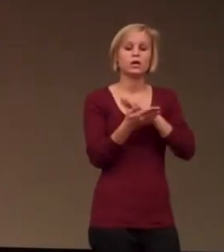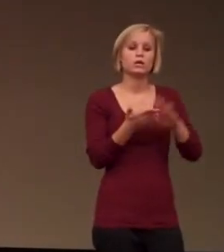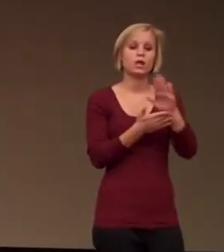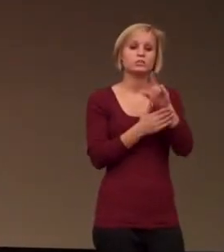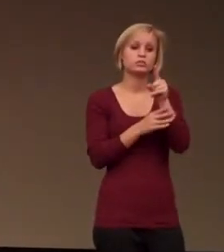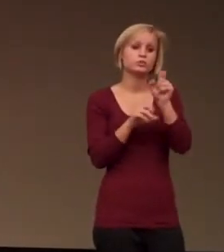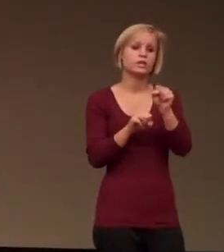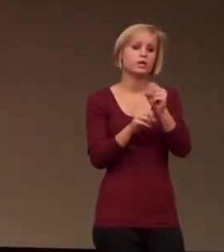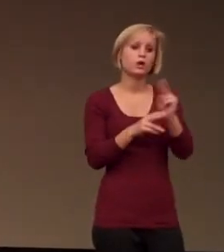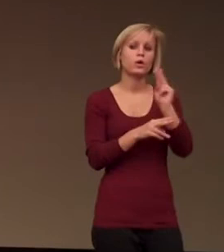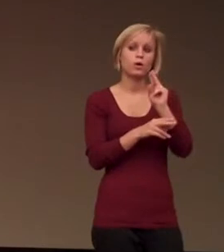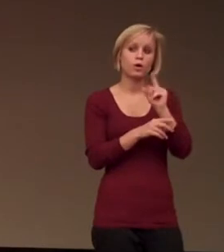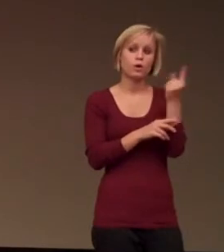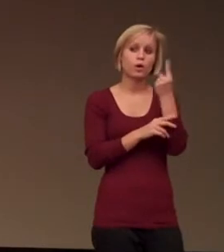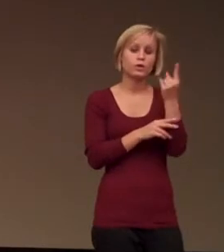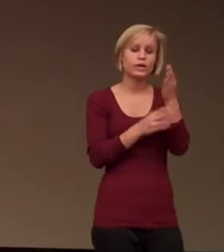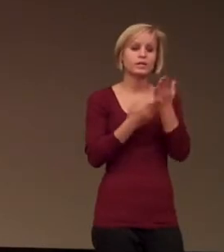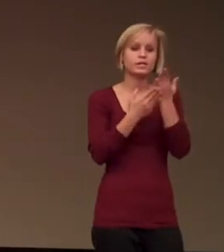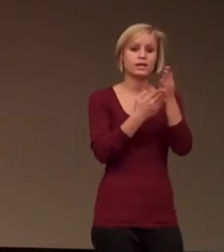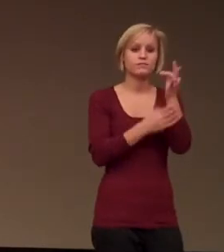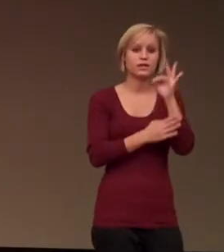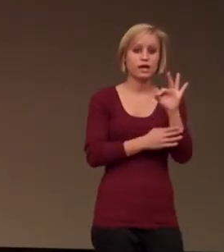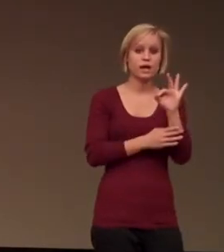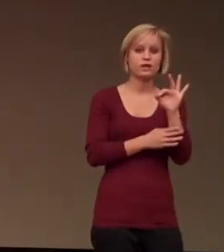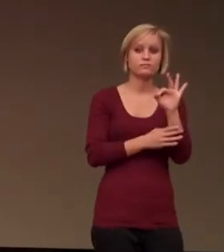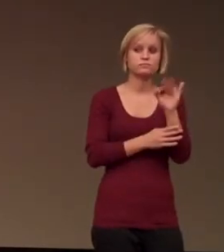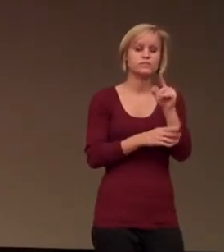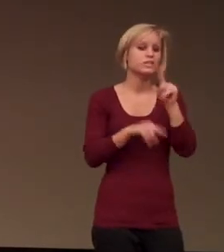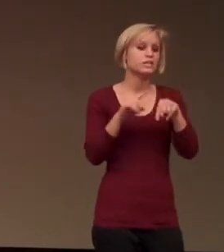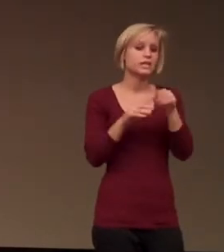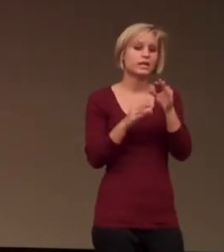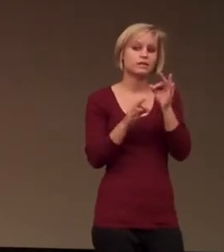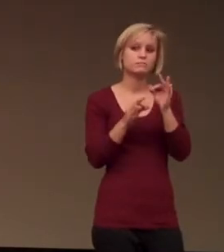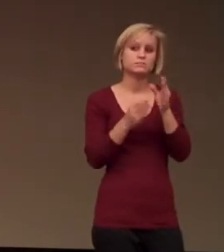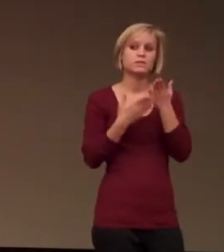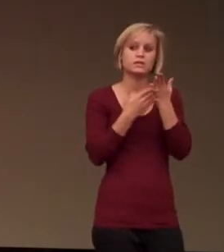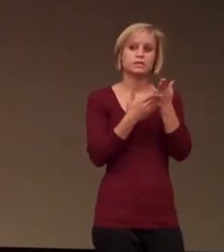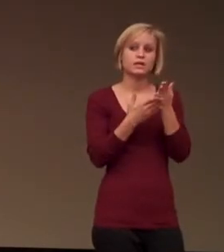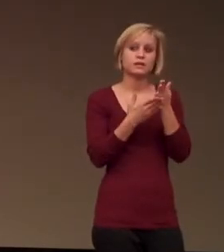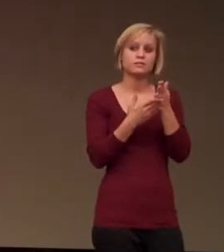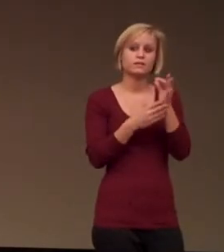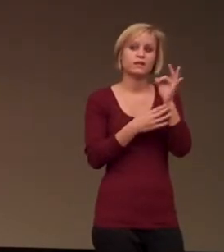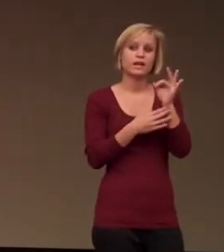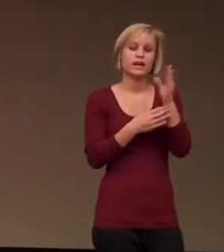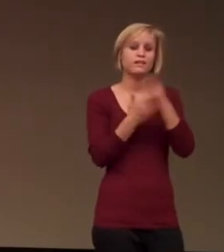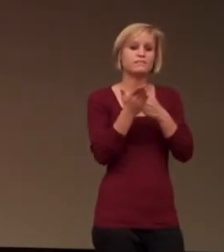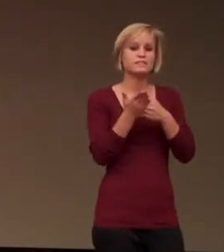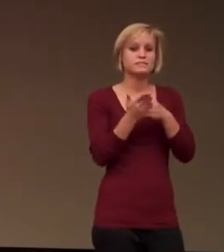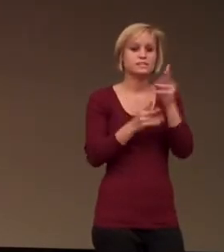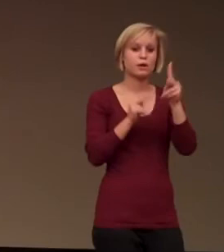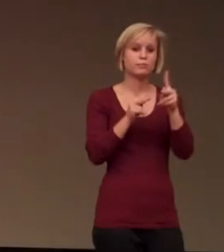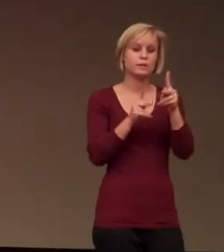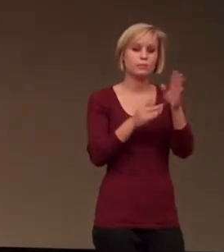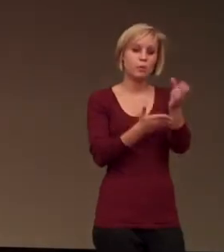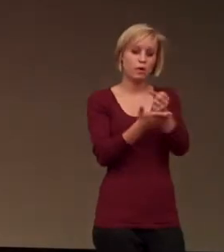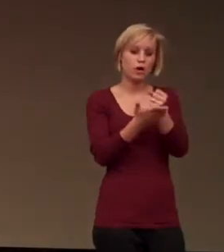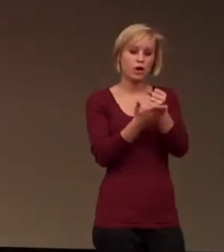F. You know, you couldn't give the letters that some people earn, like G's.